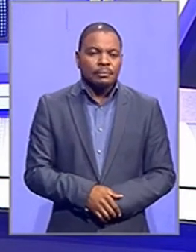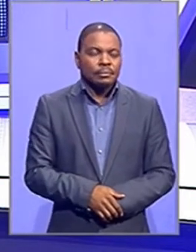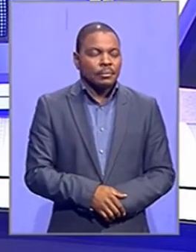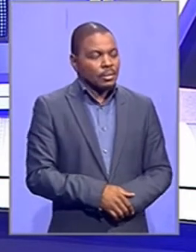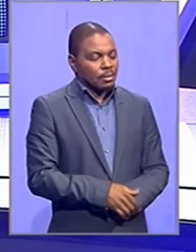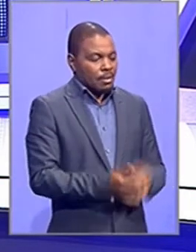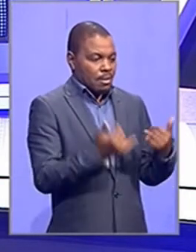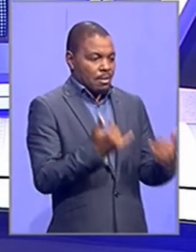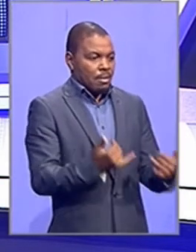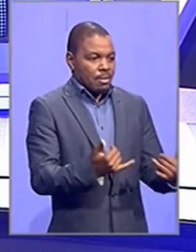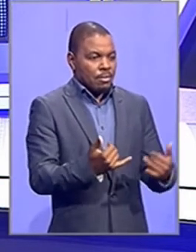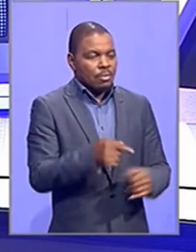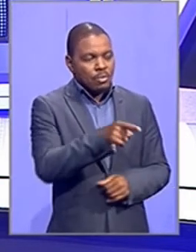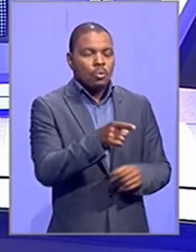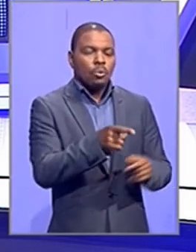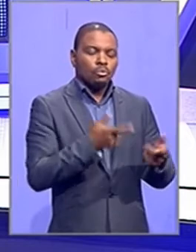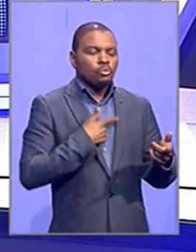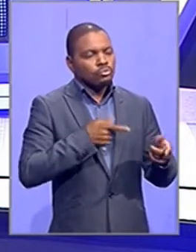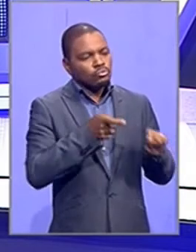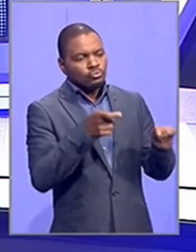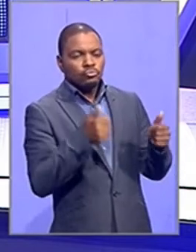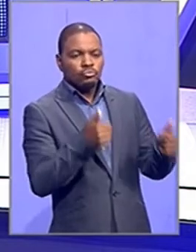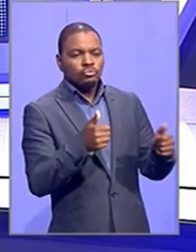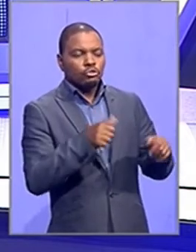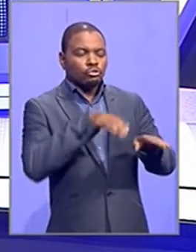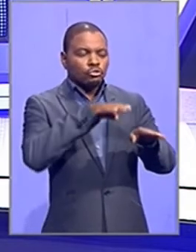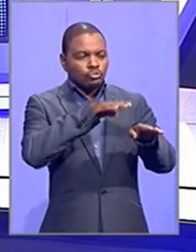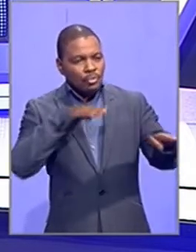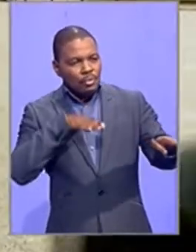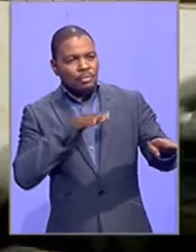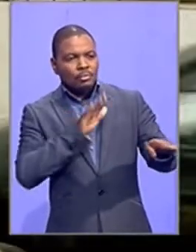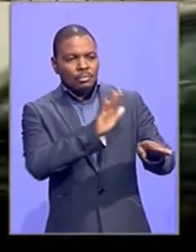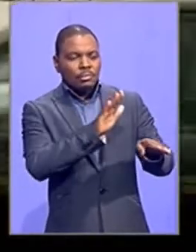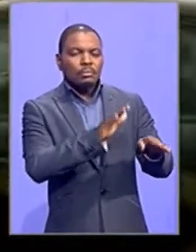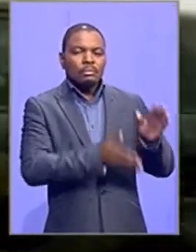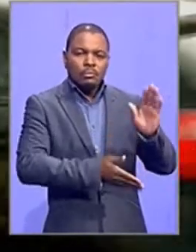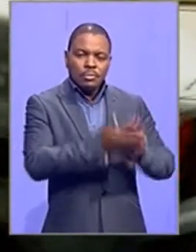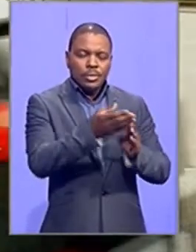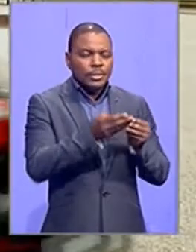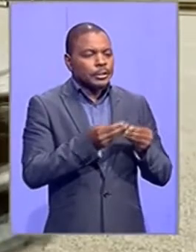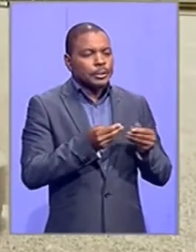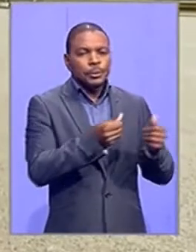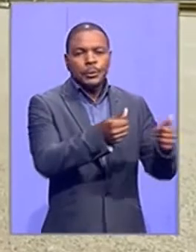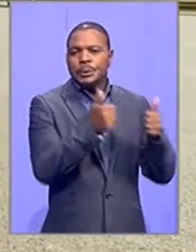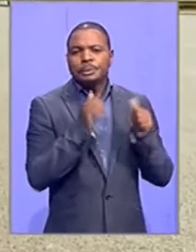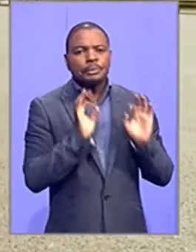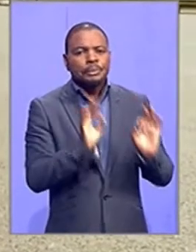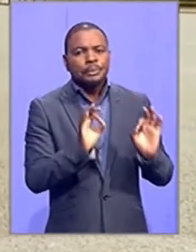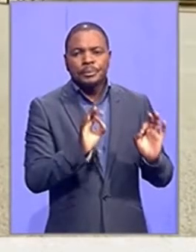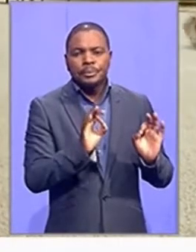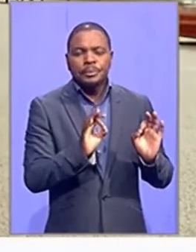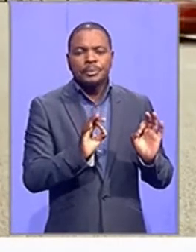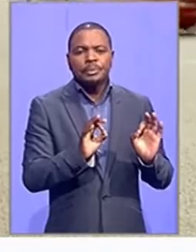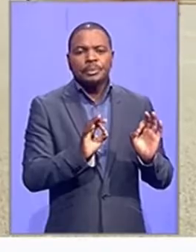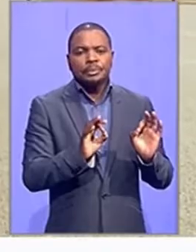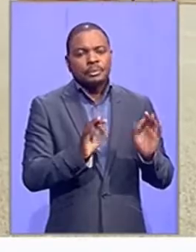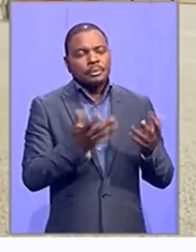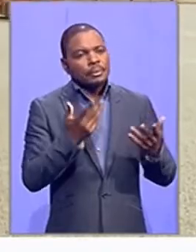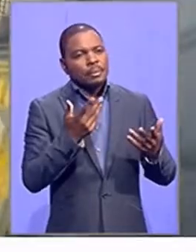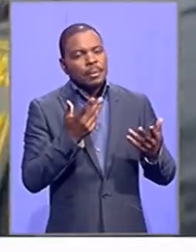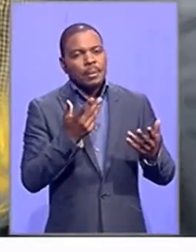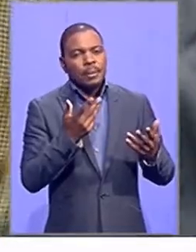No, maemo are under control. Traffic here is flow handle smoothly. A